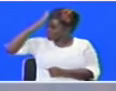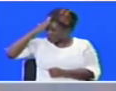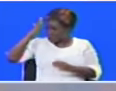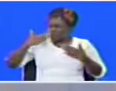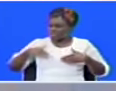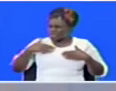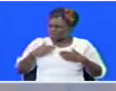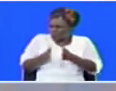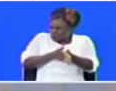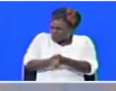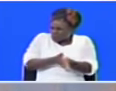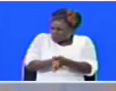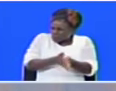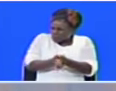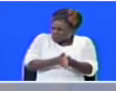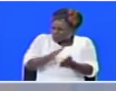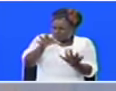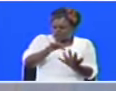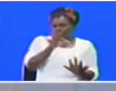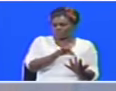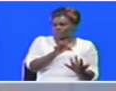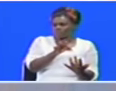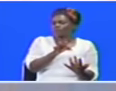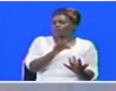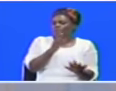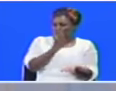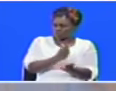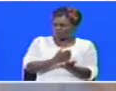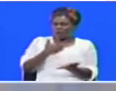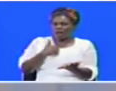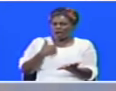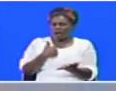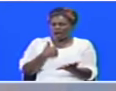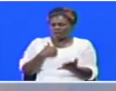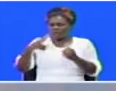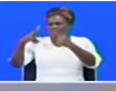are so charged about these coming nominations, I'm sure we'll have people in the